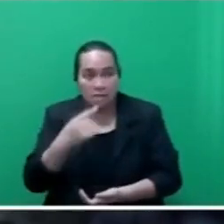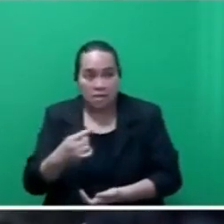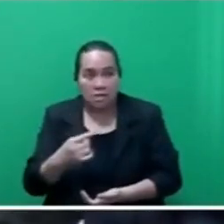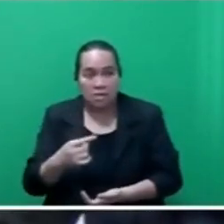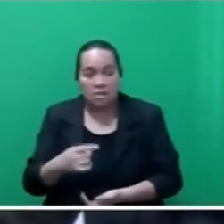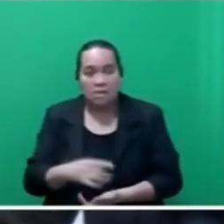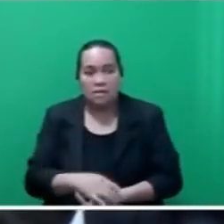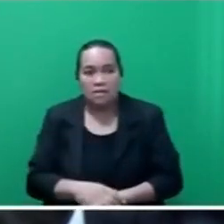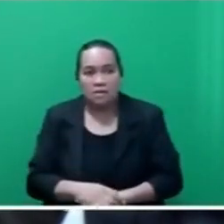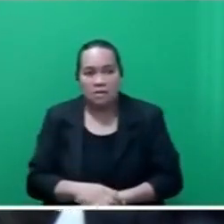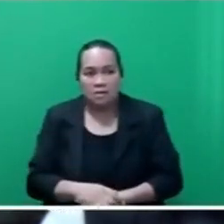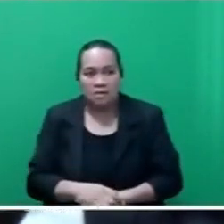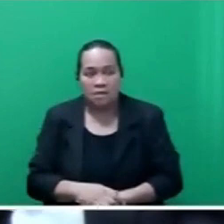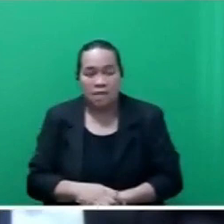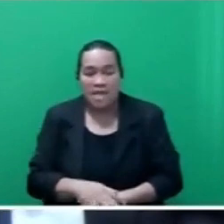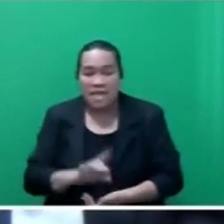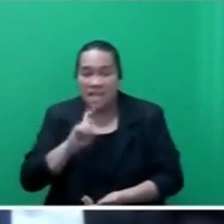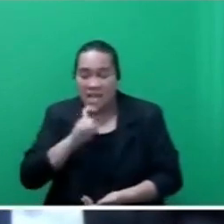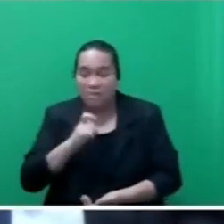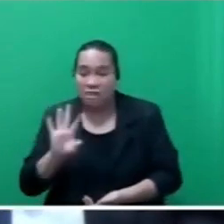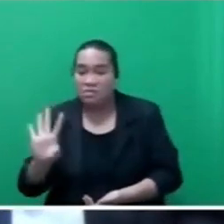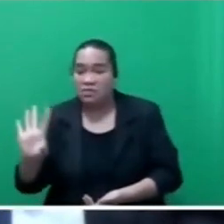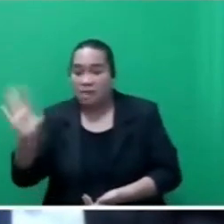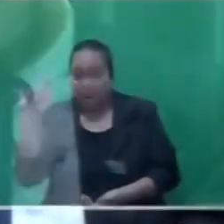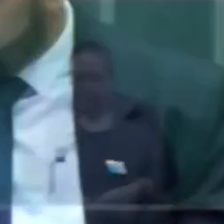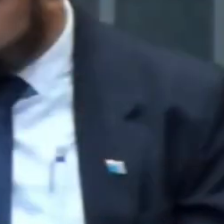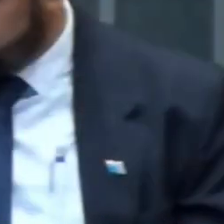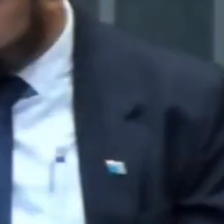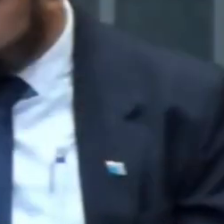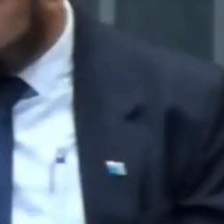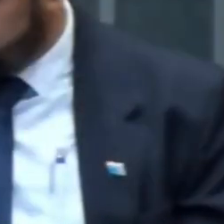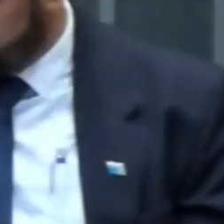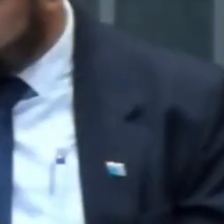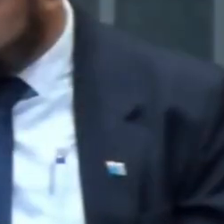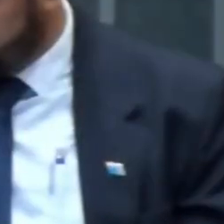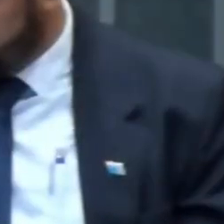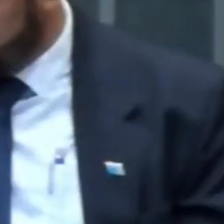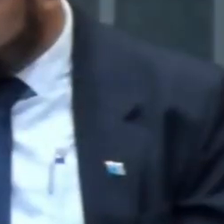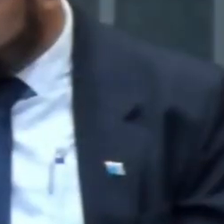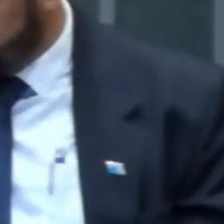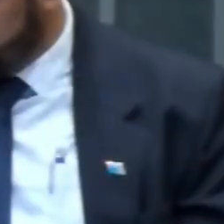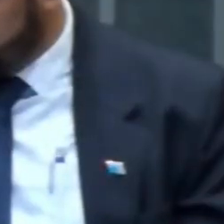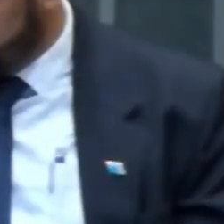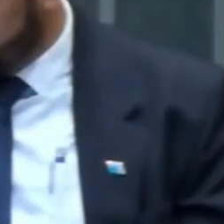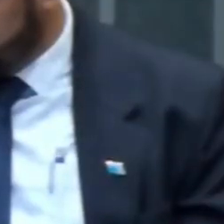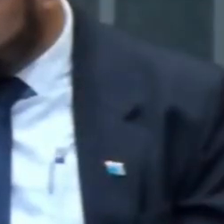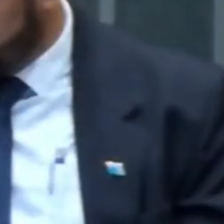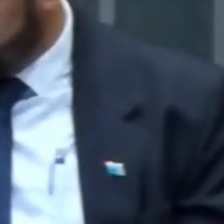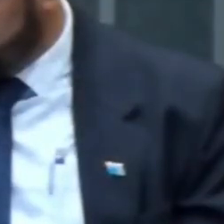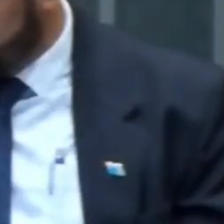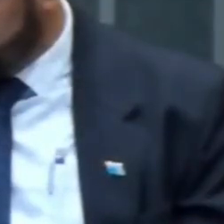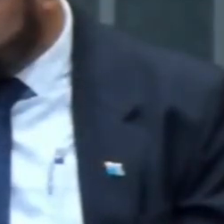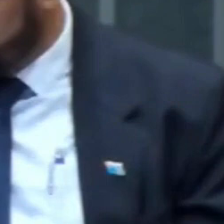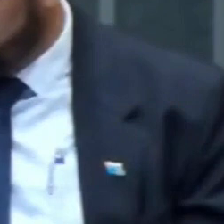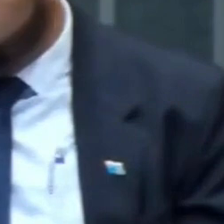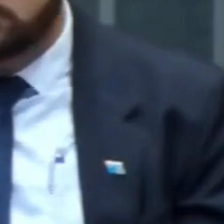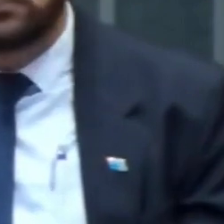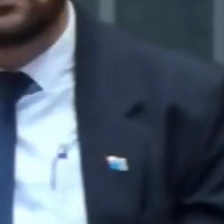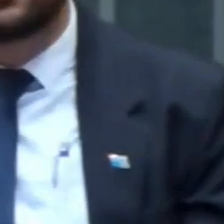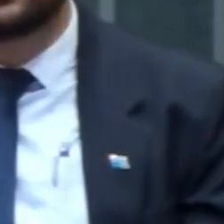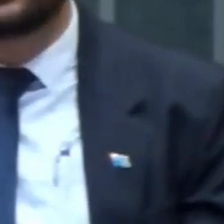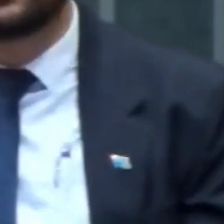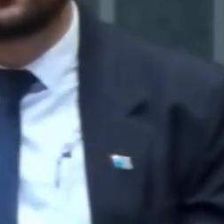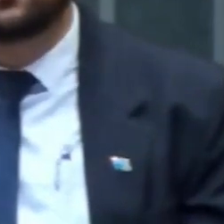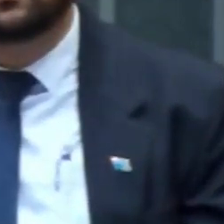advocate. When somebody gets typhoid today, he can die 2 days later. Somebody gets leptospirosis today, he can